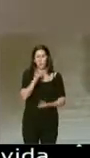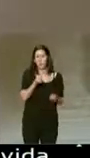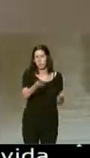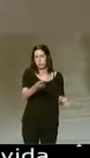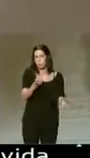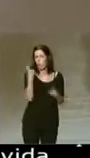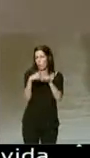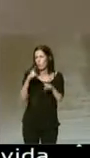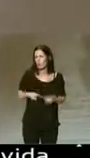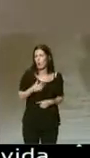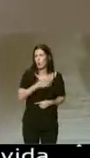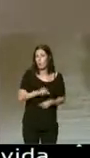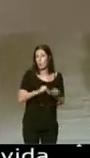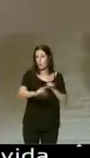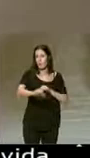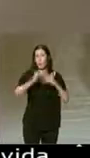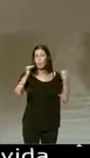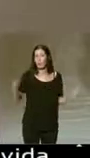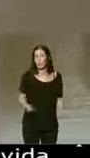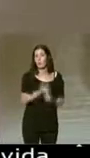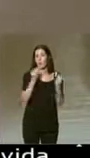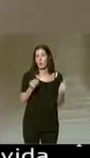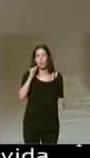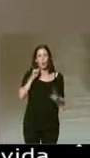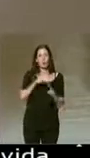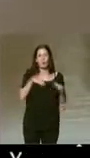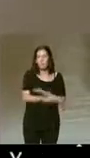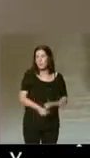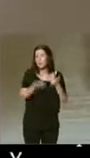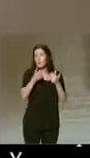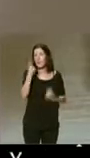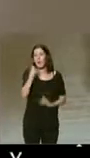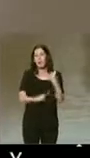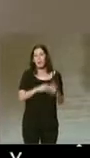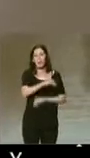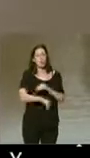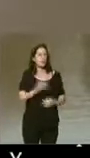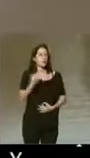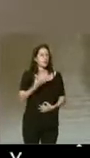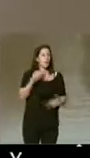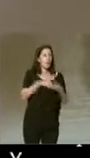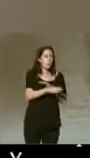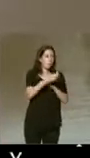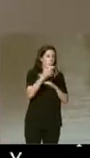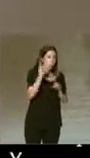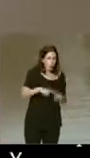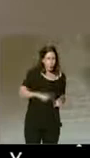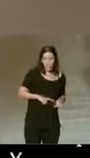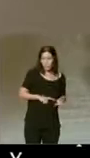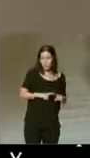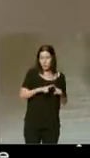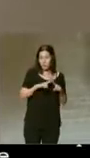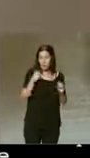there are many things which can be improved from that point of view. So sometimes we just try to